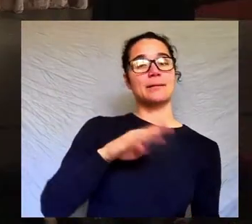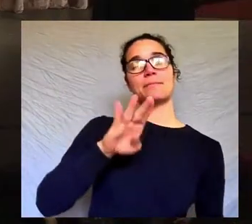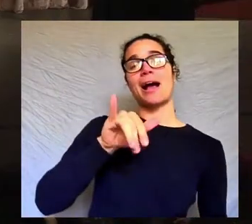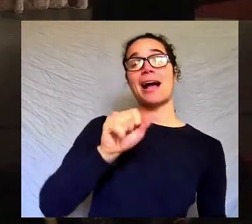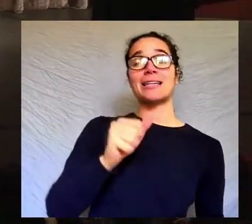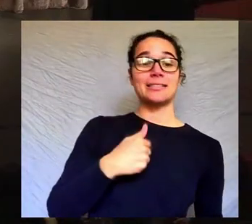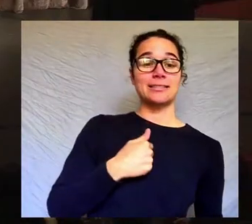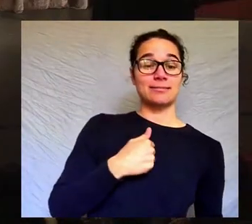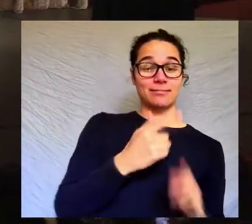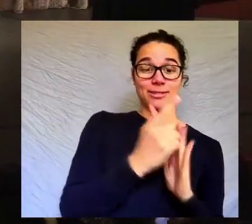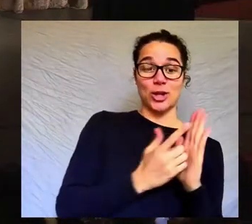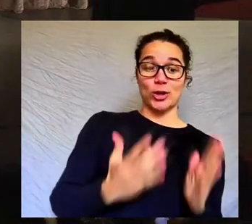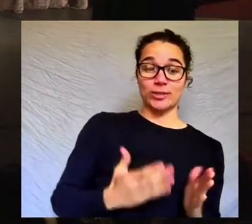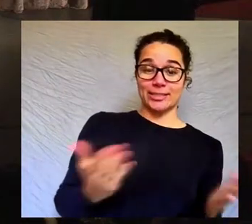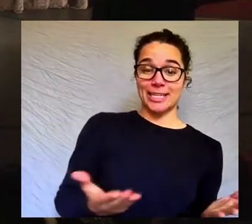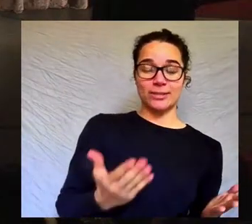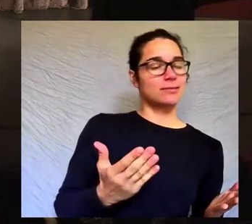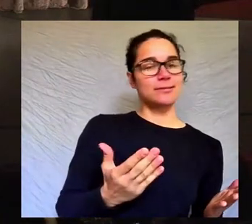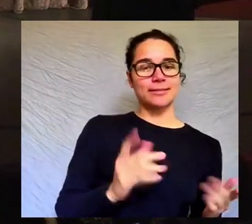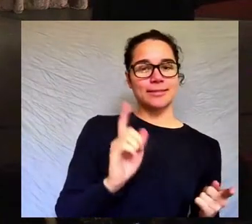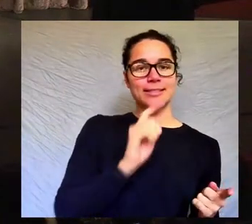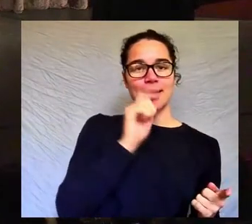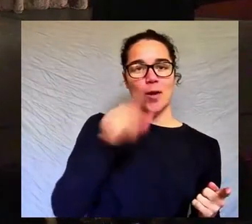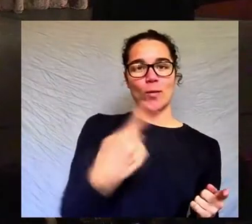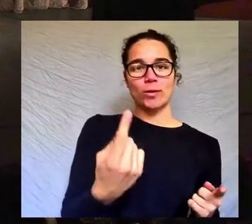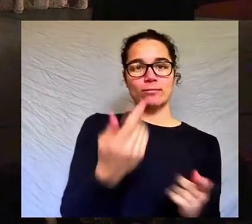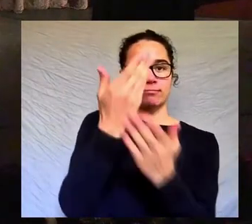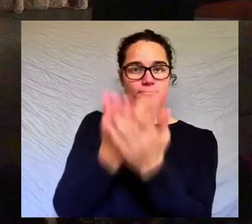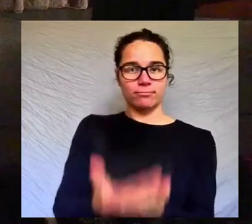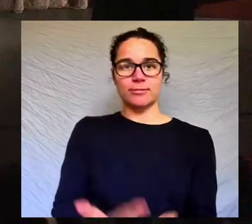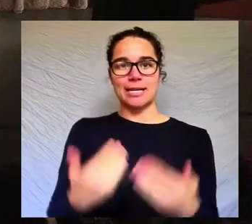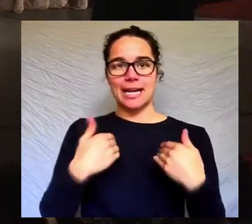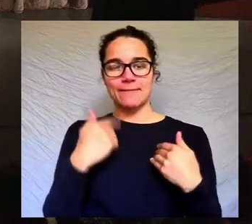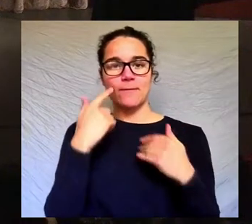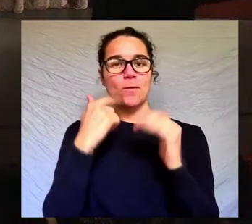school civic education. For example, GW Law's